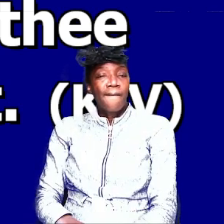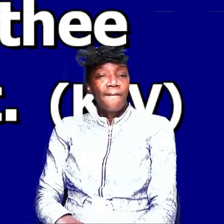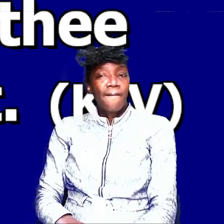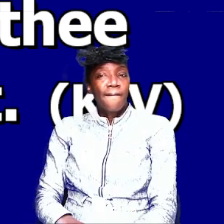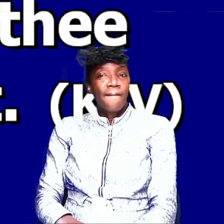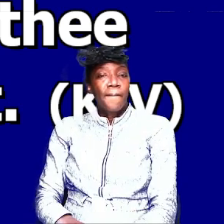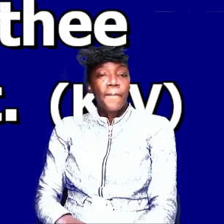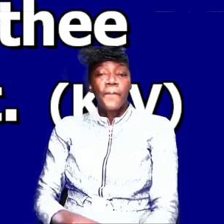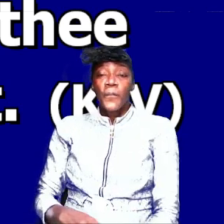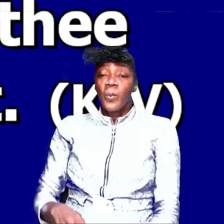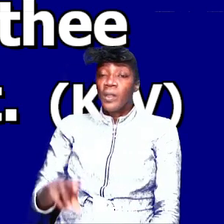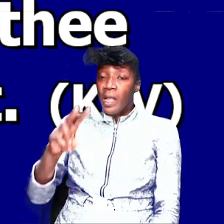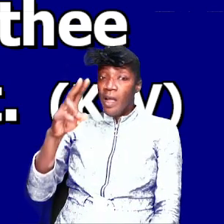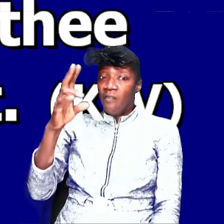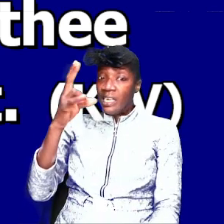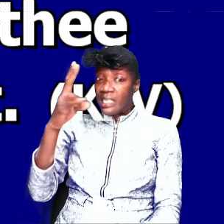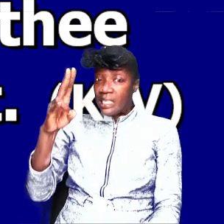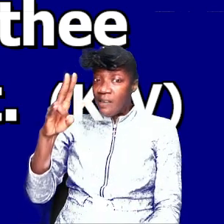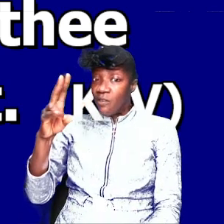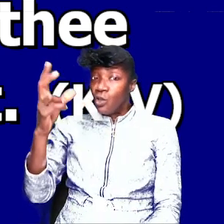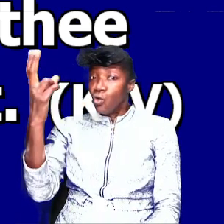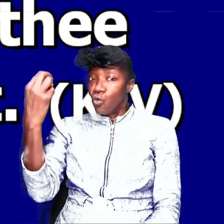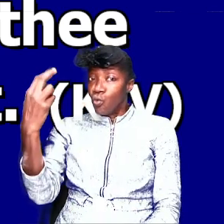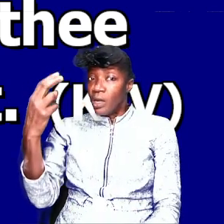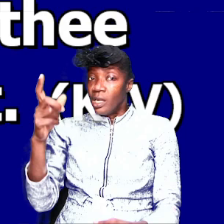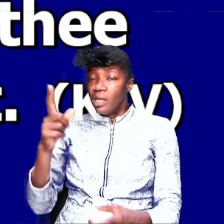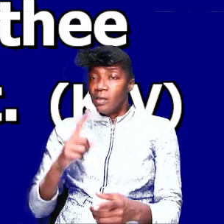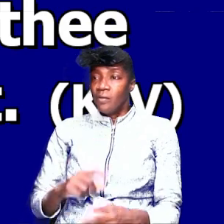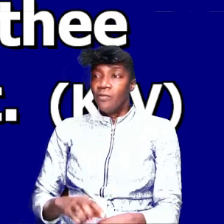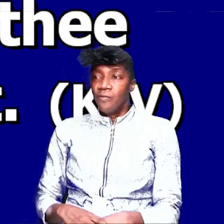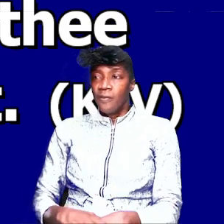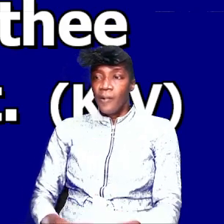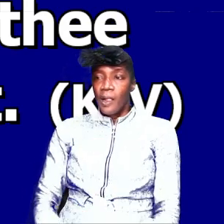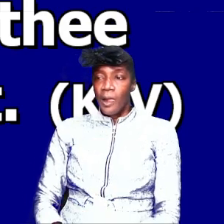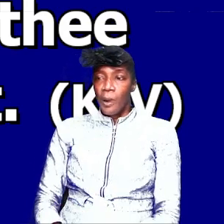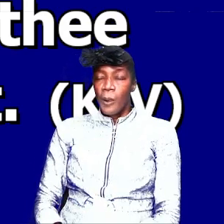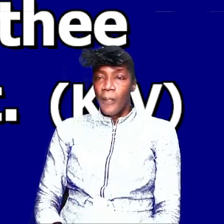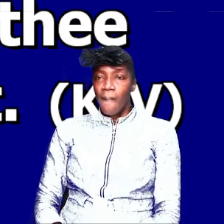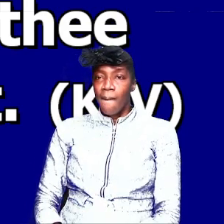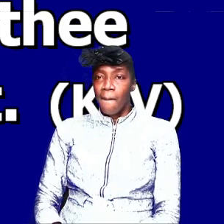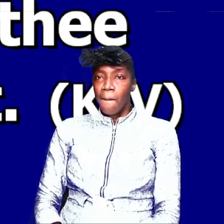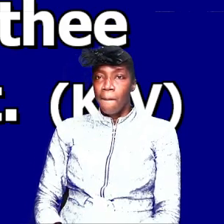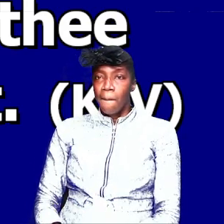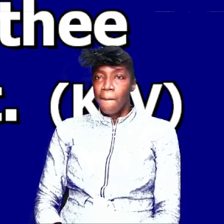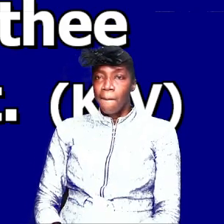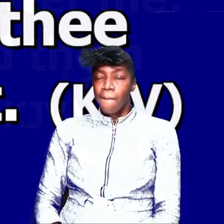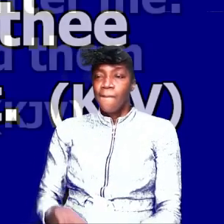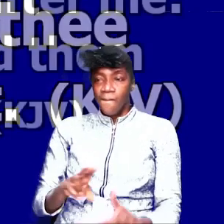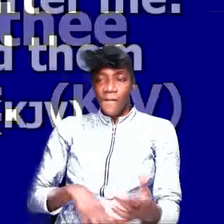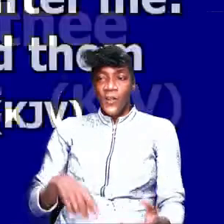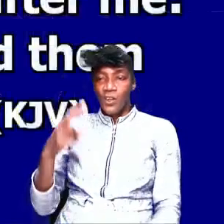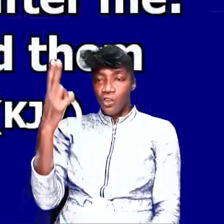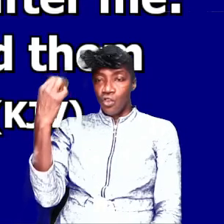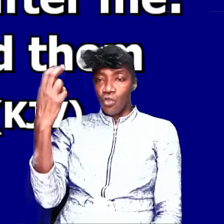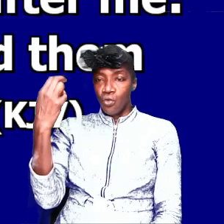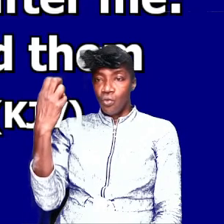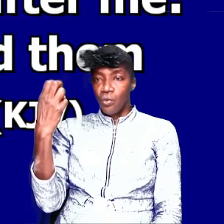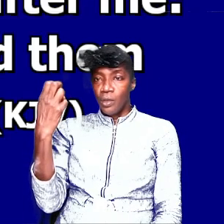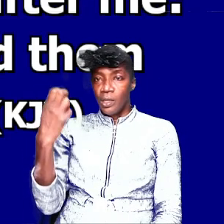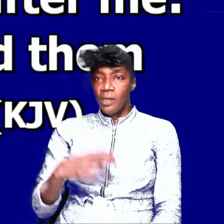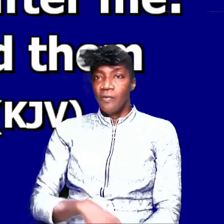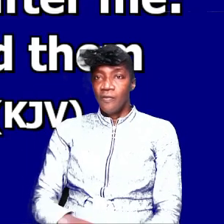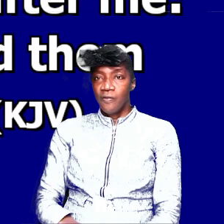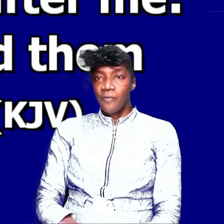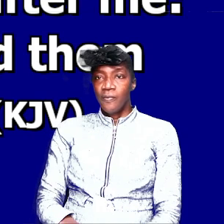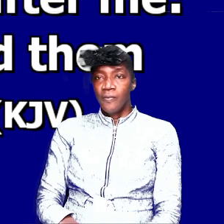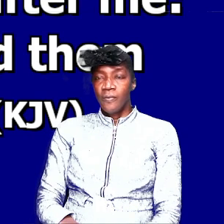talks about the strategy that can go down to verse 12. They talk about the strategy that, you know,